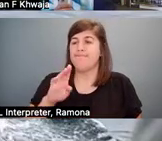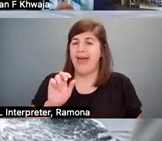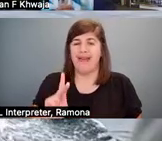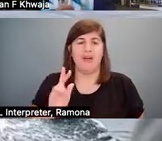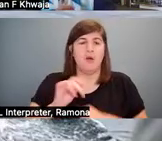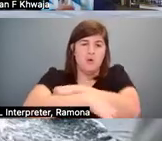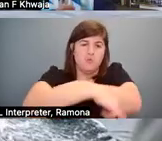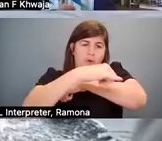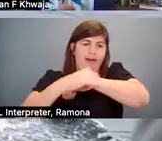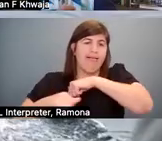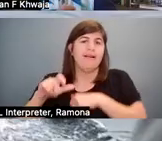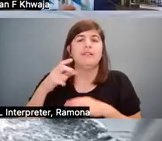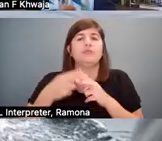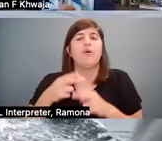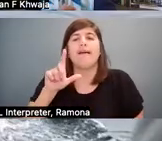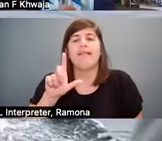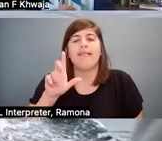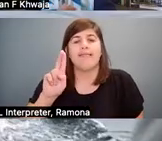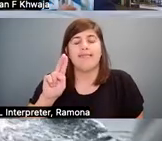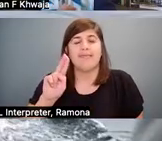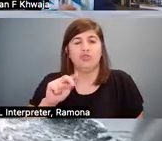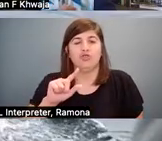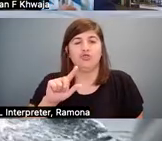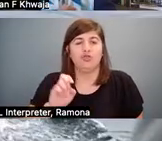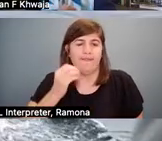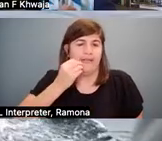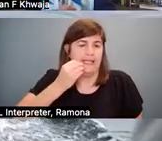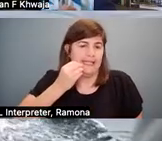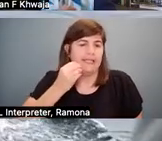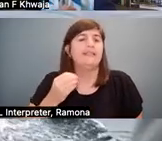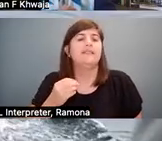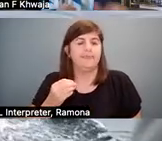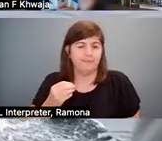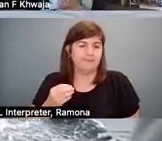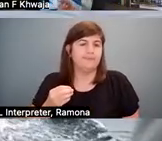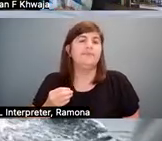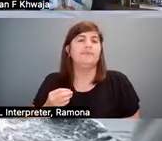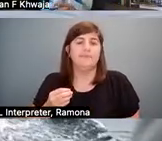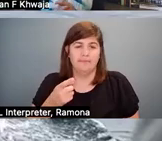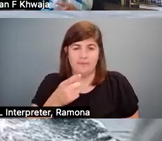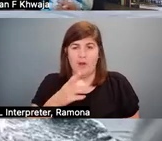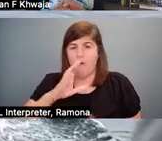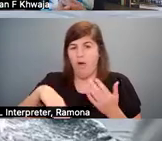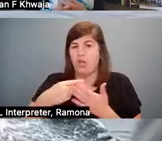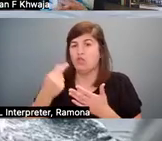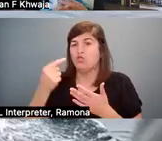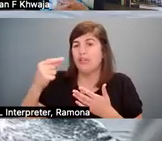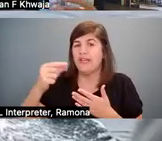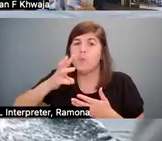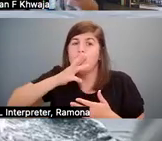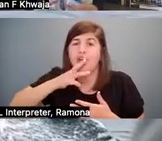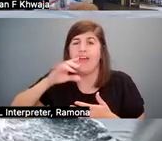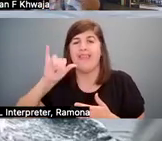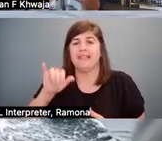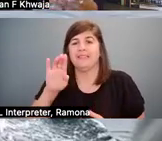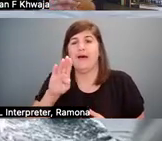doing it with bubbles. So this green water that's here, I'm not sure if you can see my mouse pointing to it, but all of that green water is bubbles that the whales